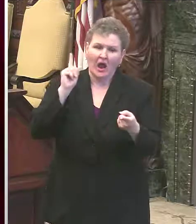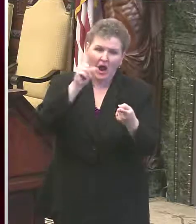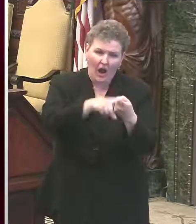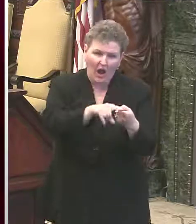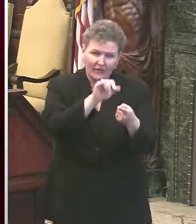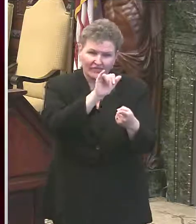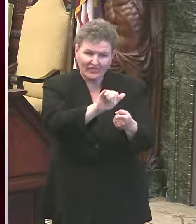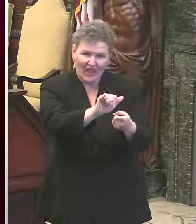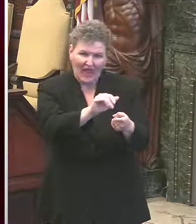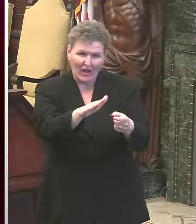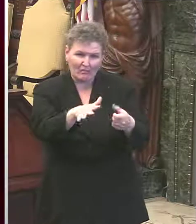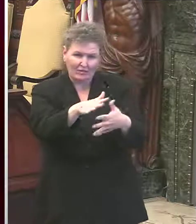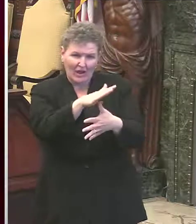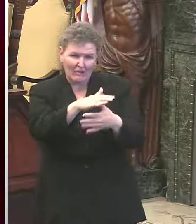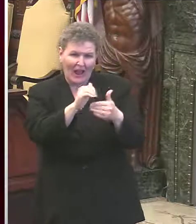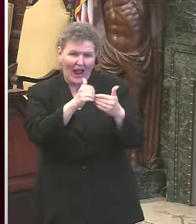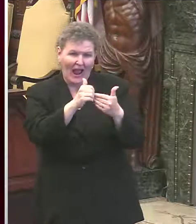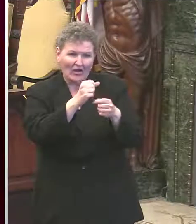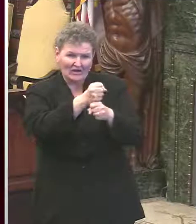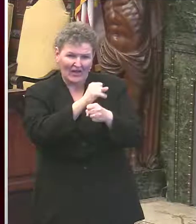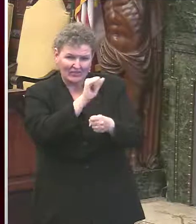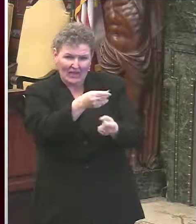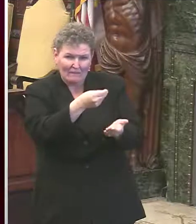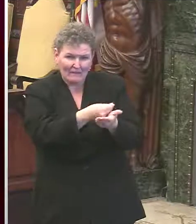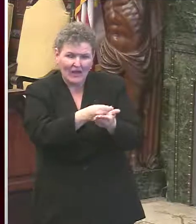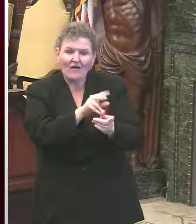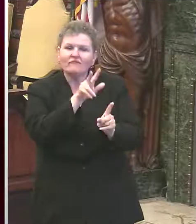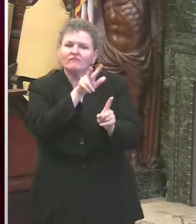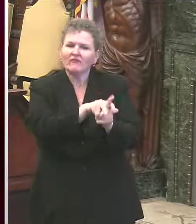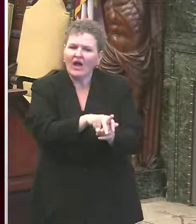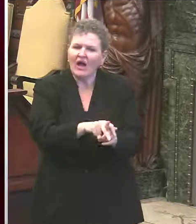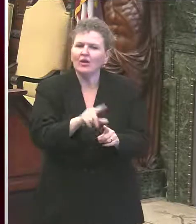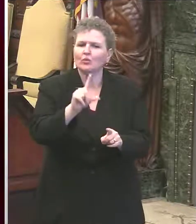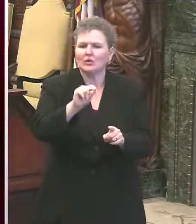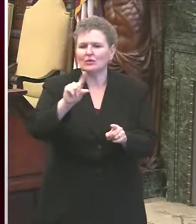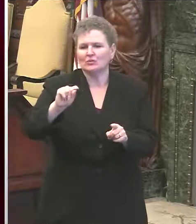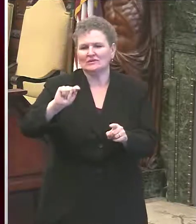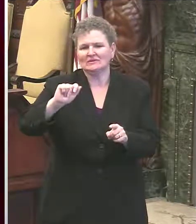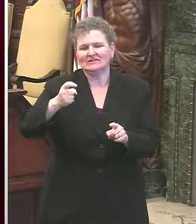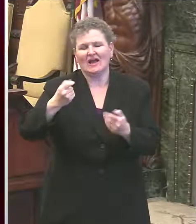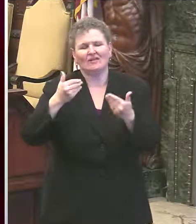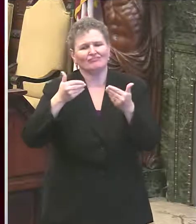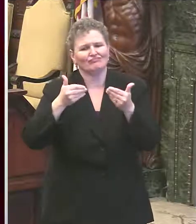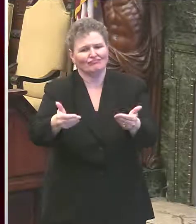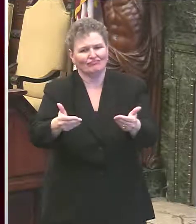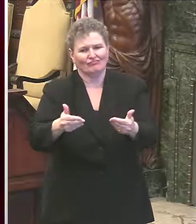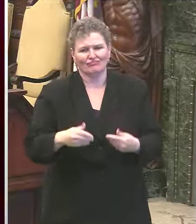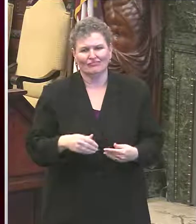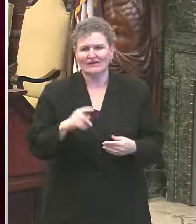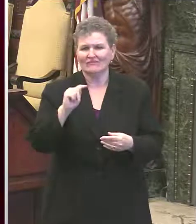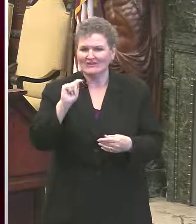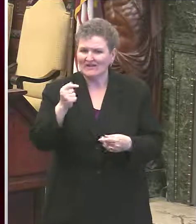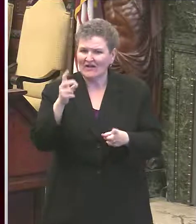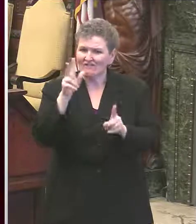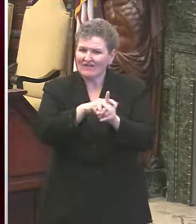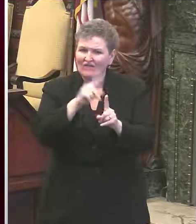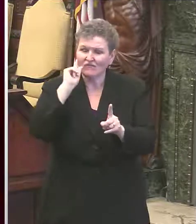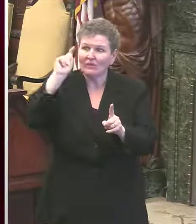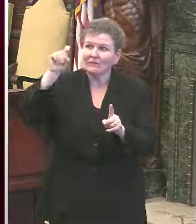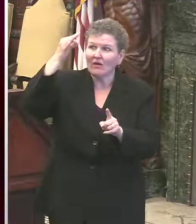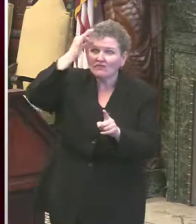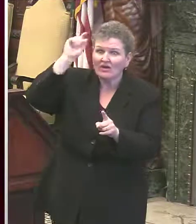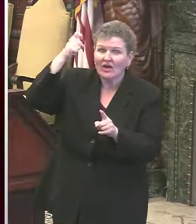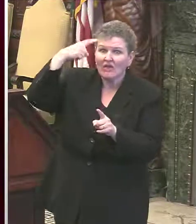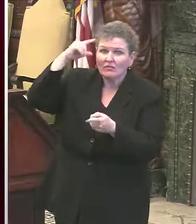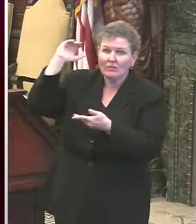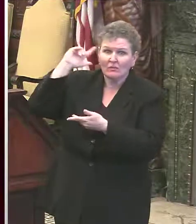to guarantee you'll receive benefits is to file your 2020 taxes. Filing a tax return means the federal government will have the information they need